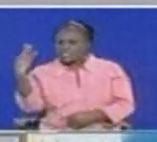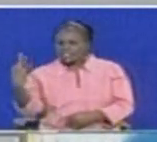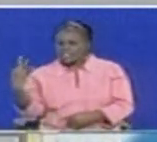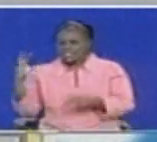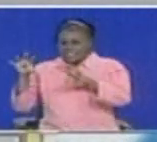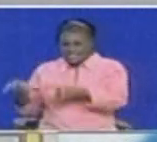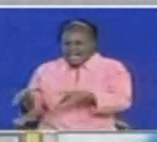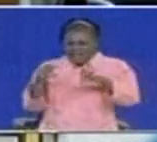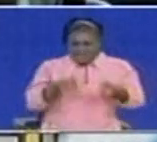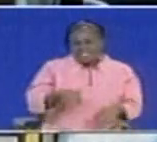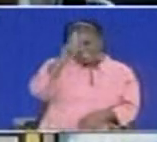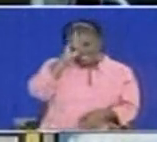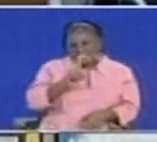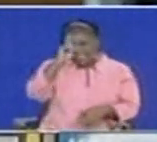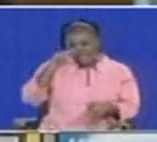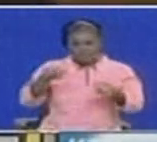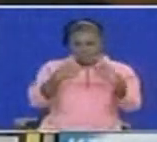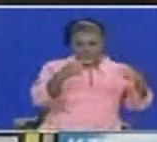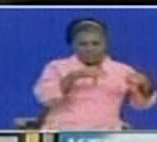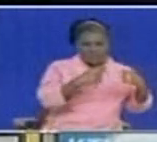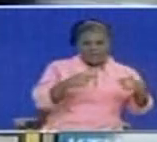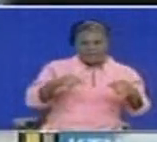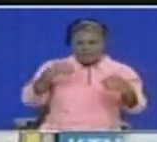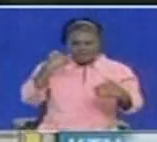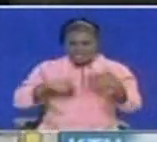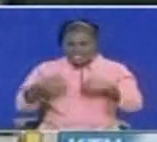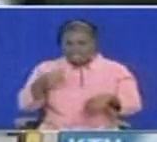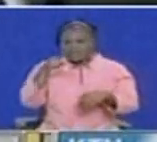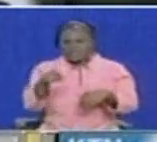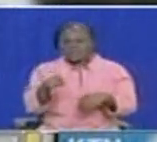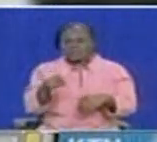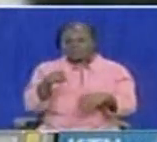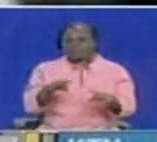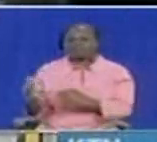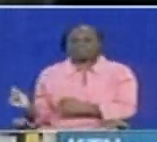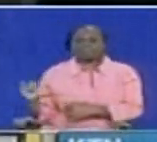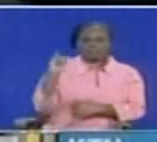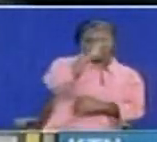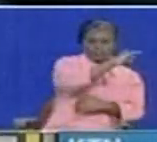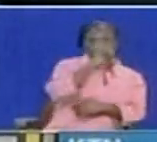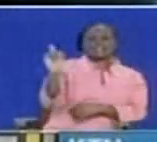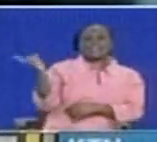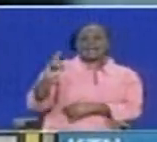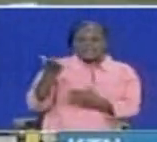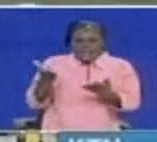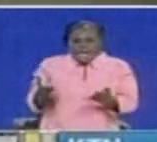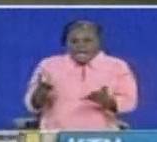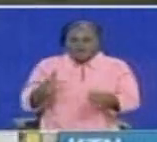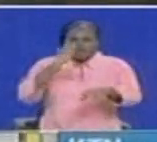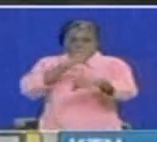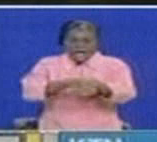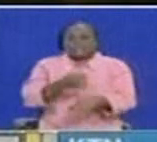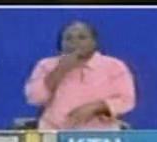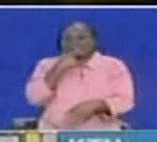serious injuries. The victims of the latest incident were airlifted to Nairobi and are currently recovering at a